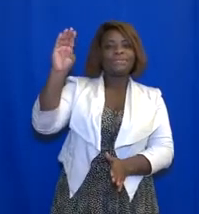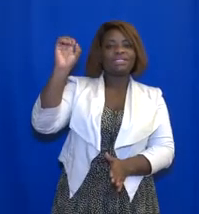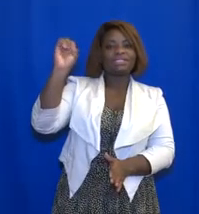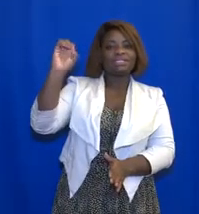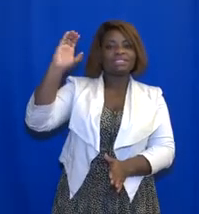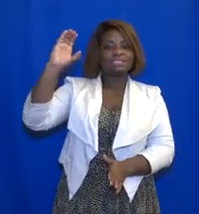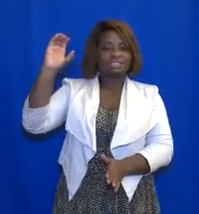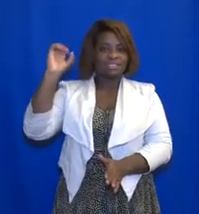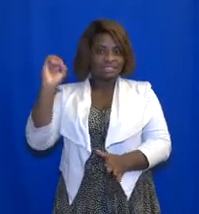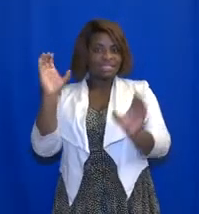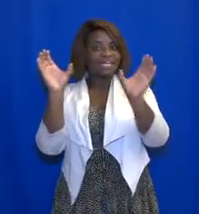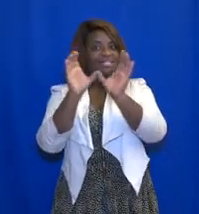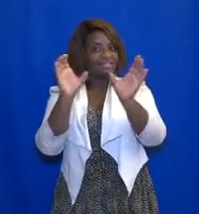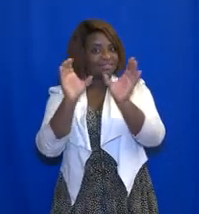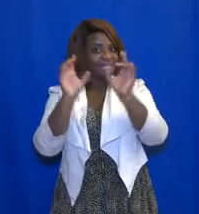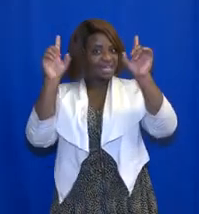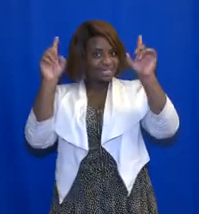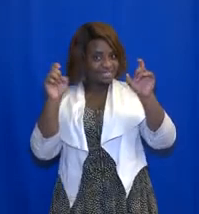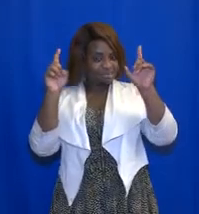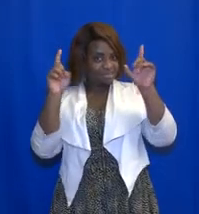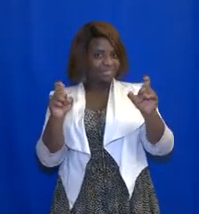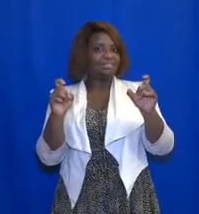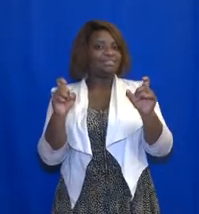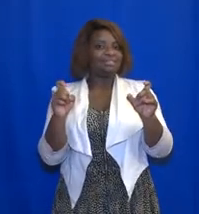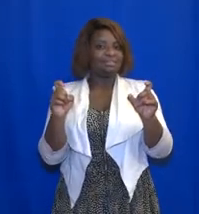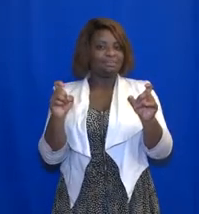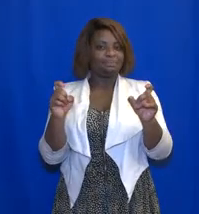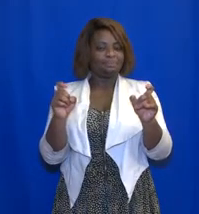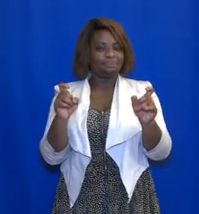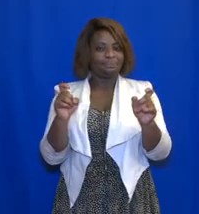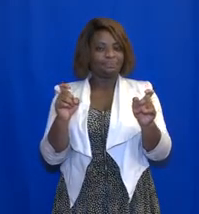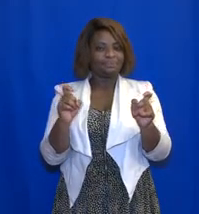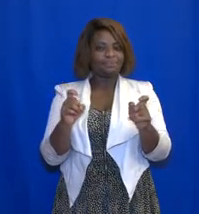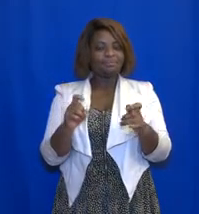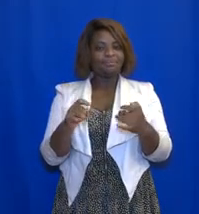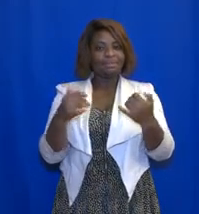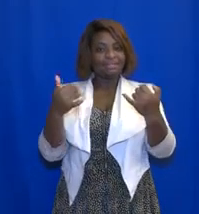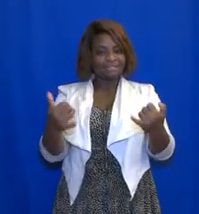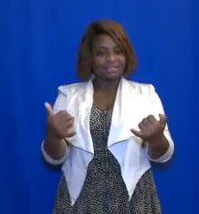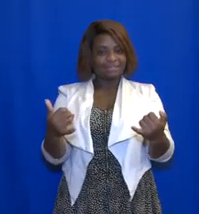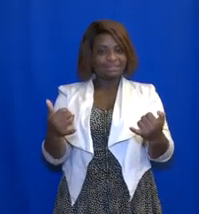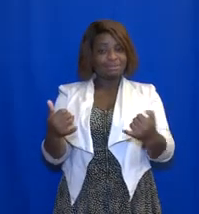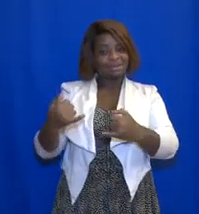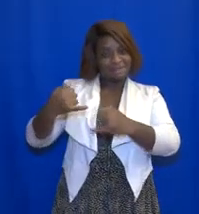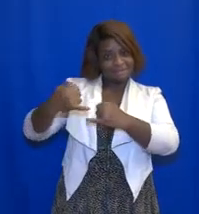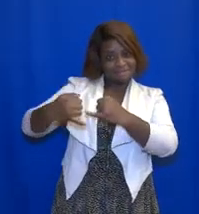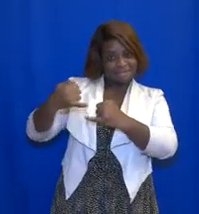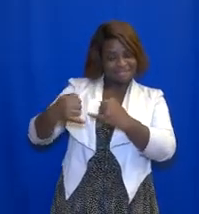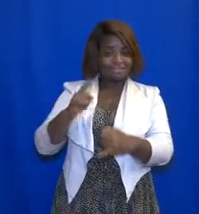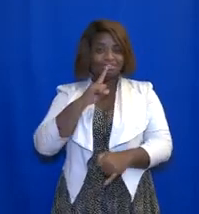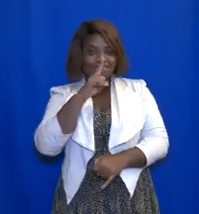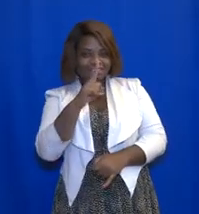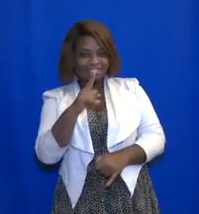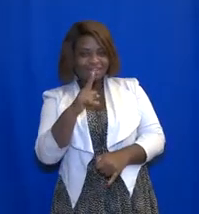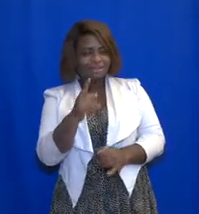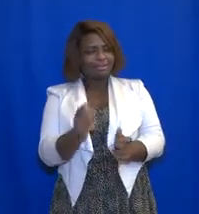Education Certificate Examination, BECE. They will be the final, and indeed,